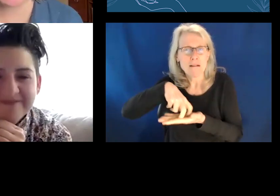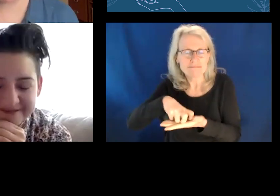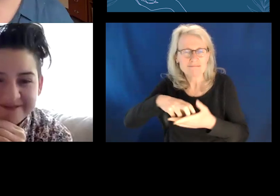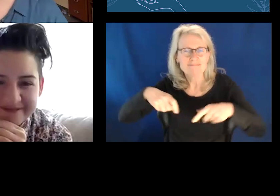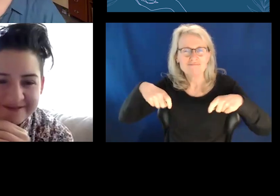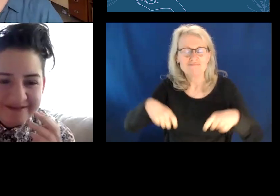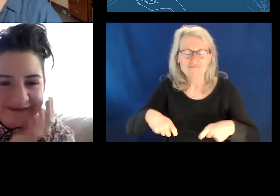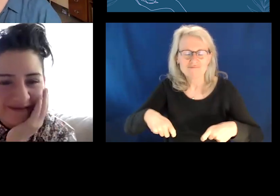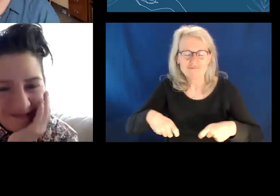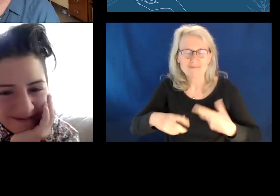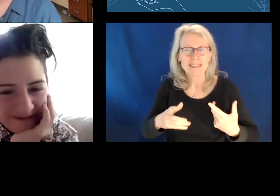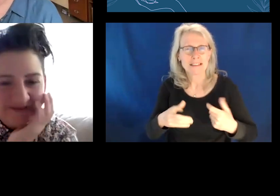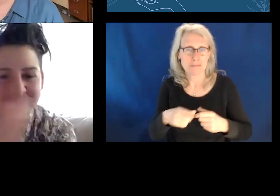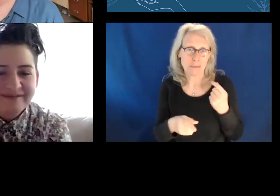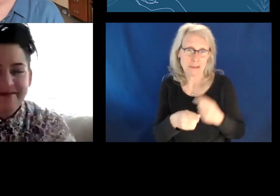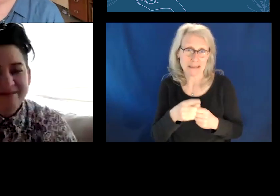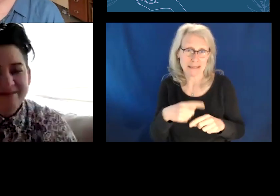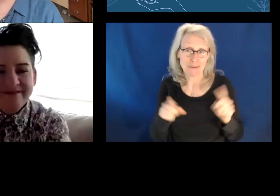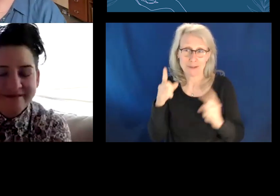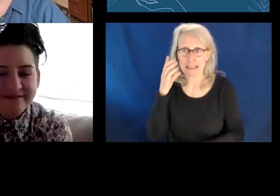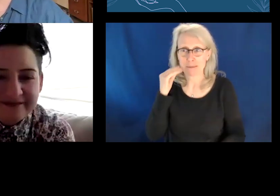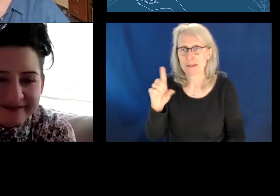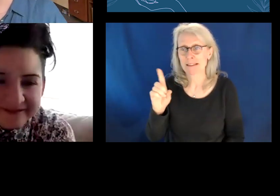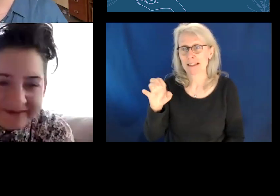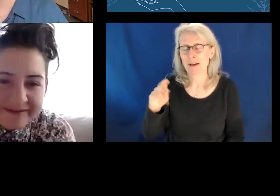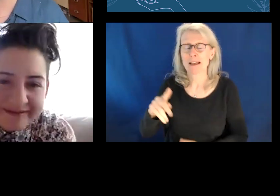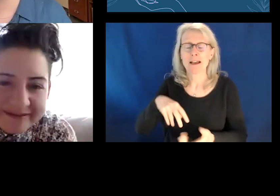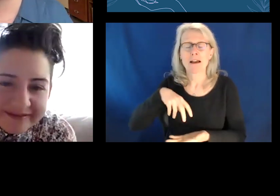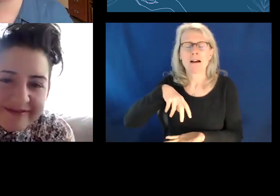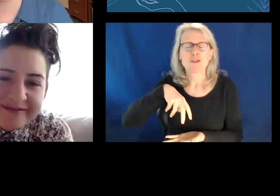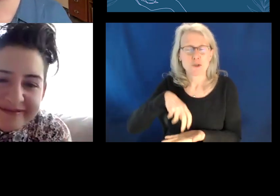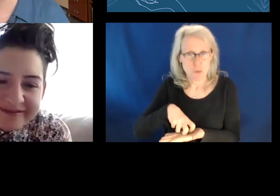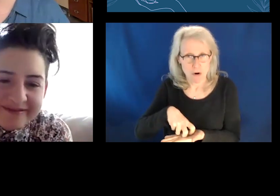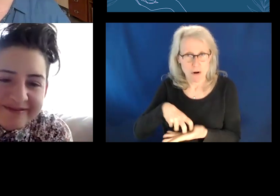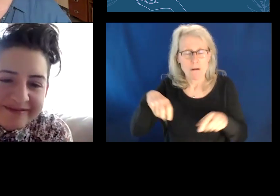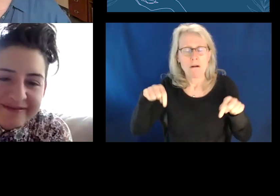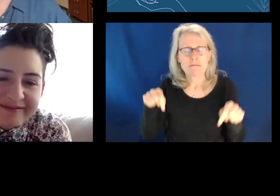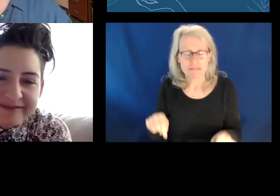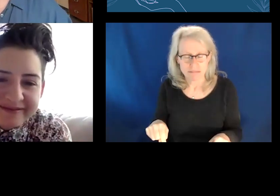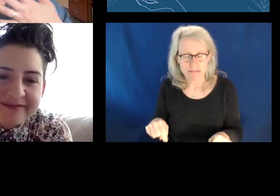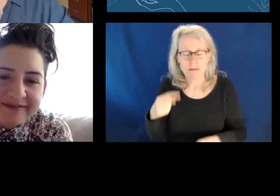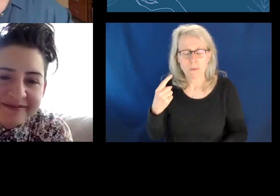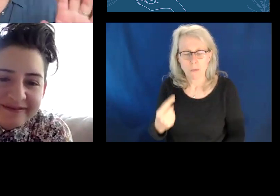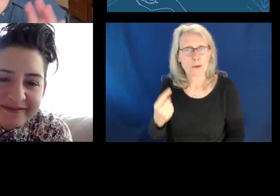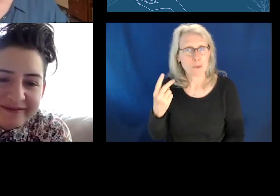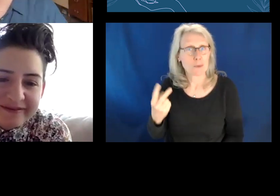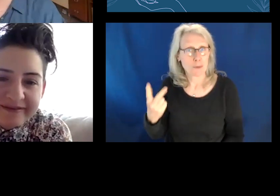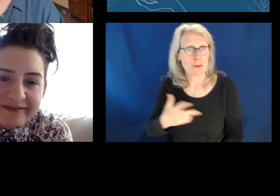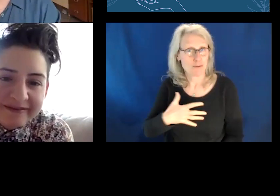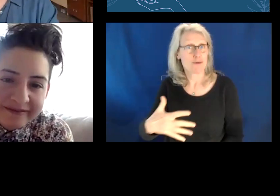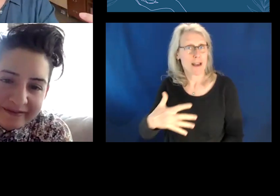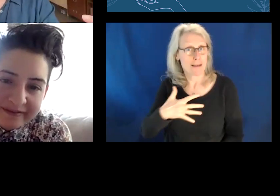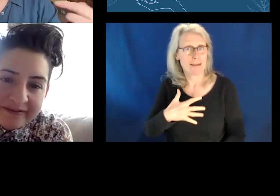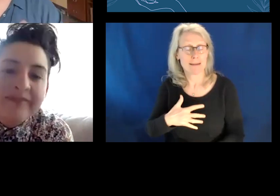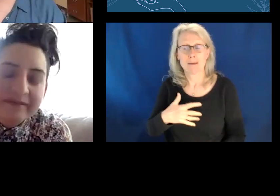Derek, you might remember it differently than me, that you'd squat down and you'd do three breaths, one for yourself. Yeah. And it was all about